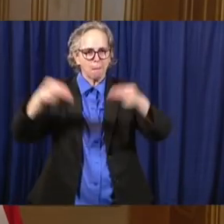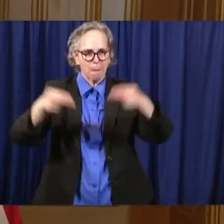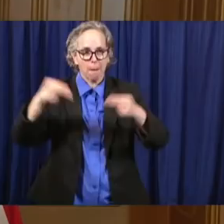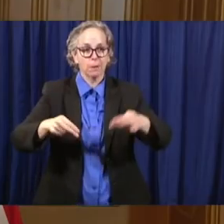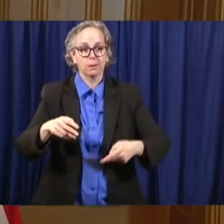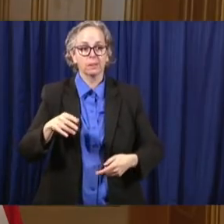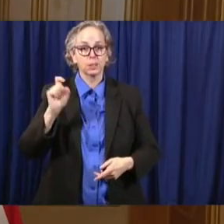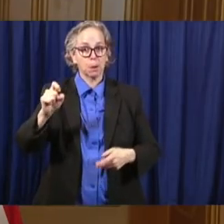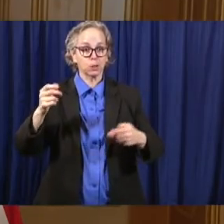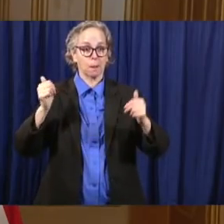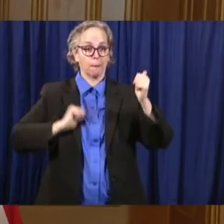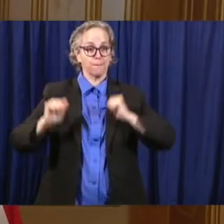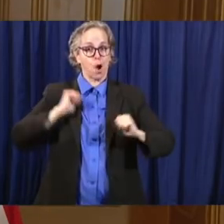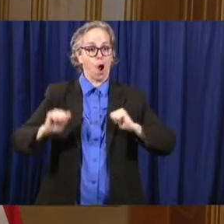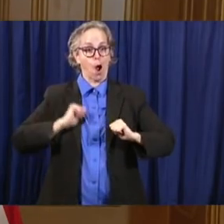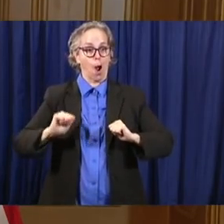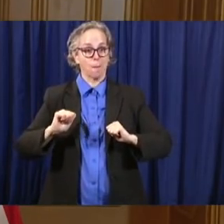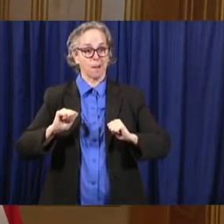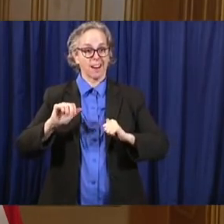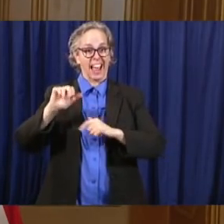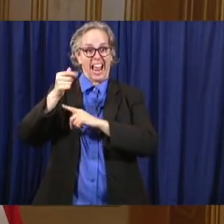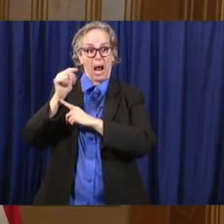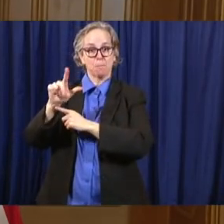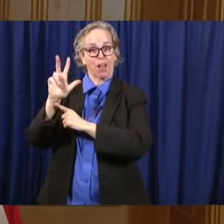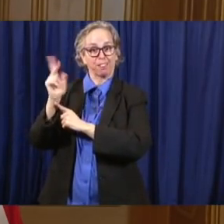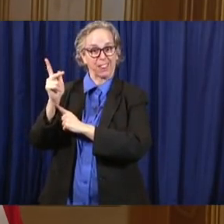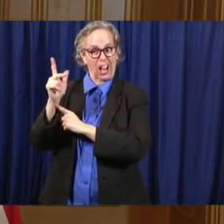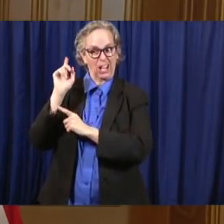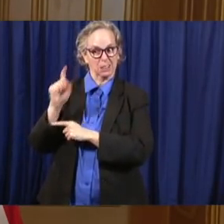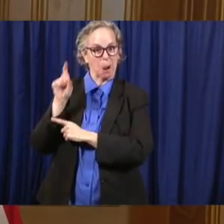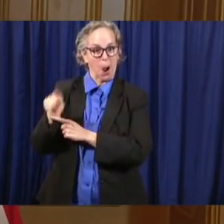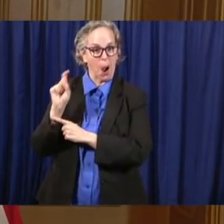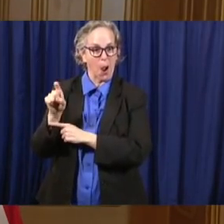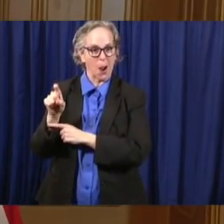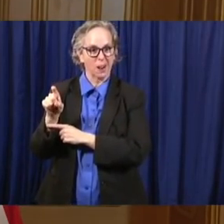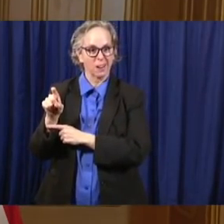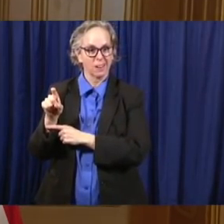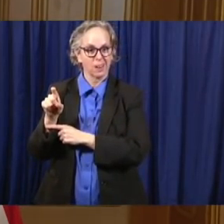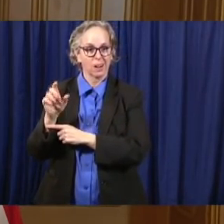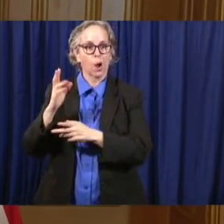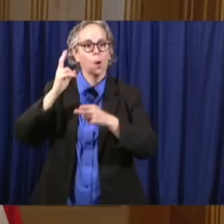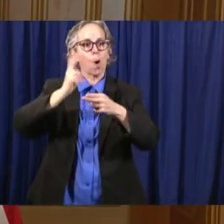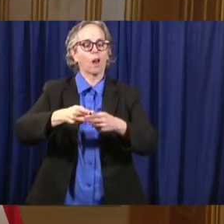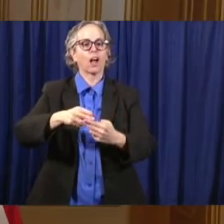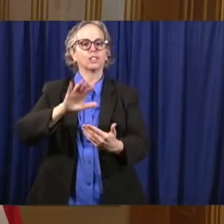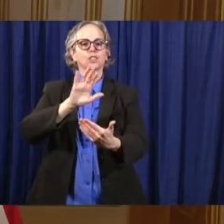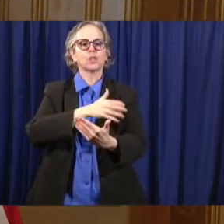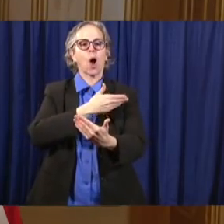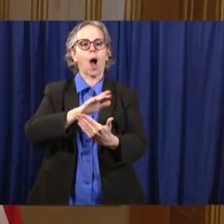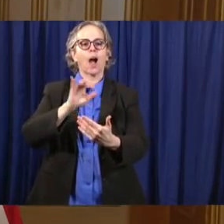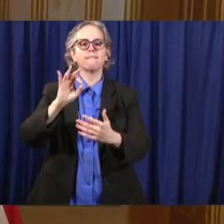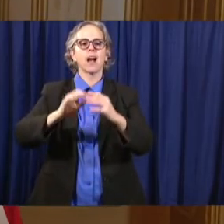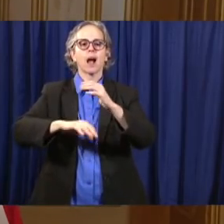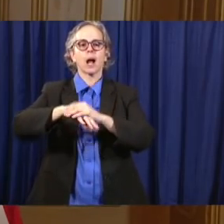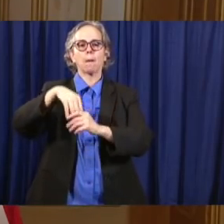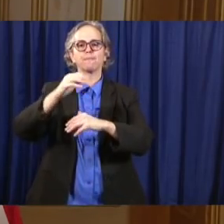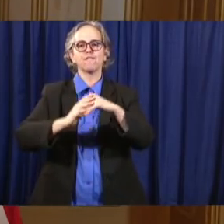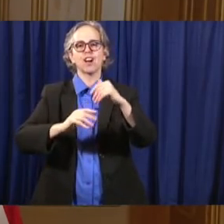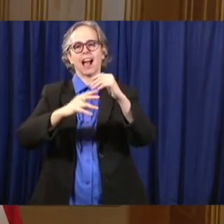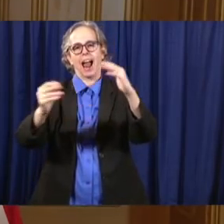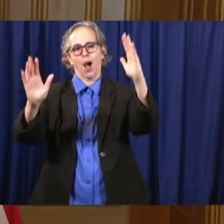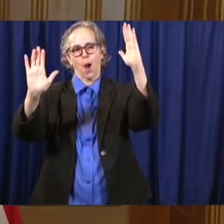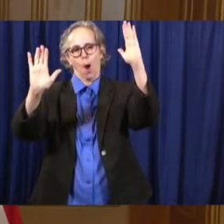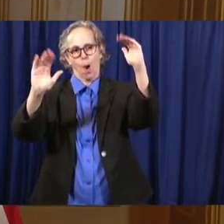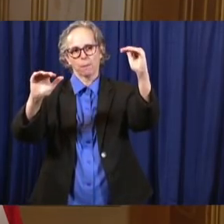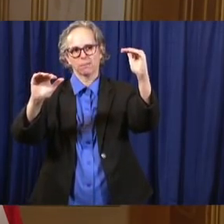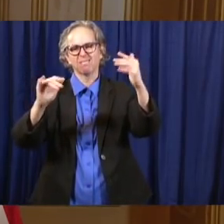concert on April 3rd. It was going to be called Songs of Comfort and Hope, but it was canceled. The planned